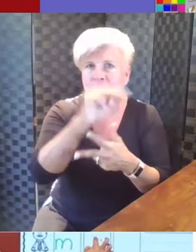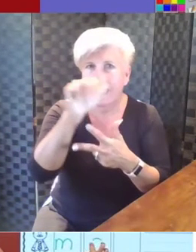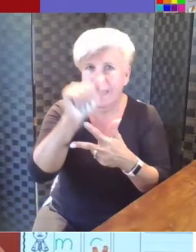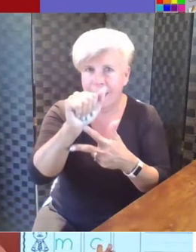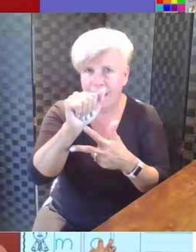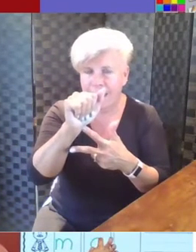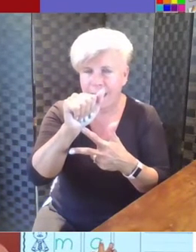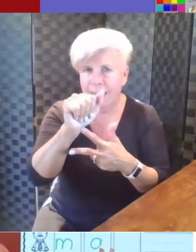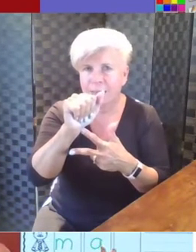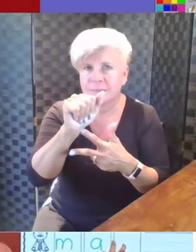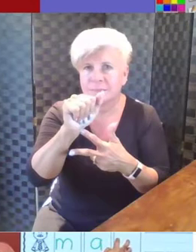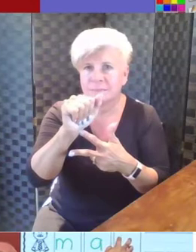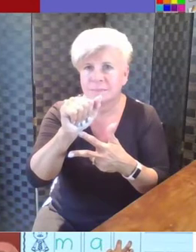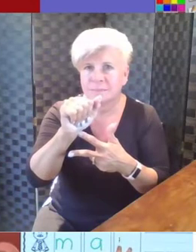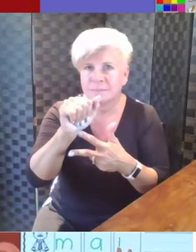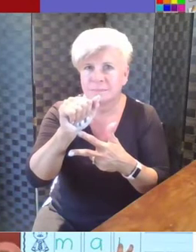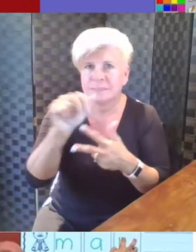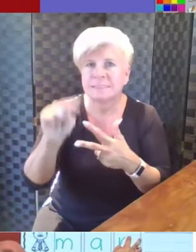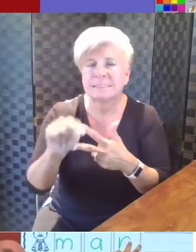A,